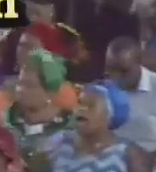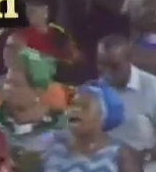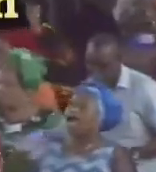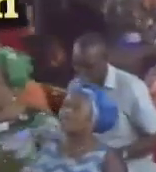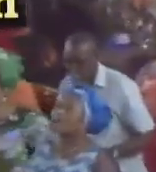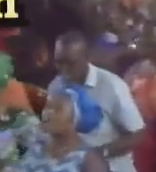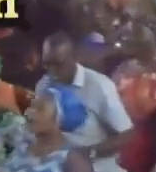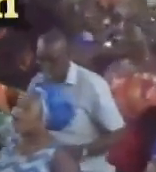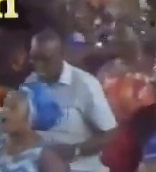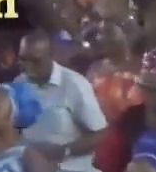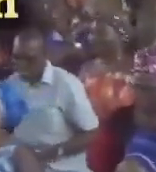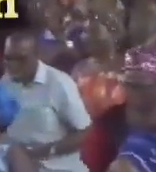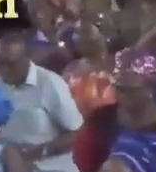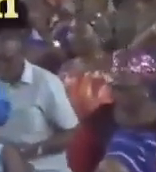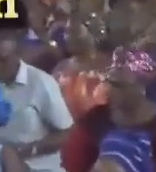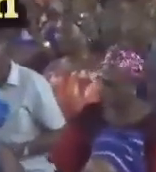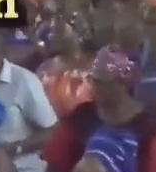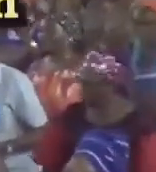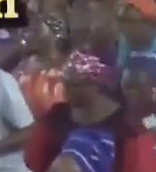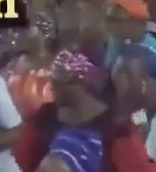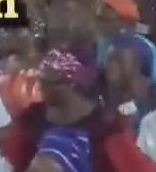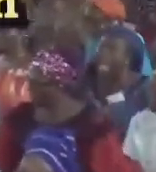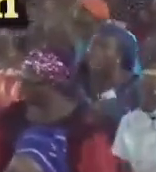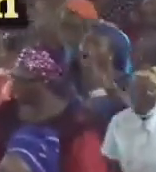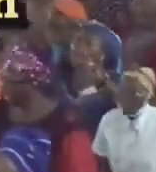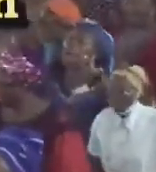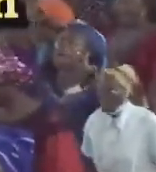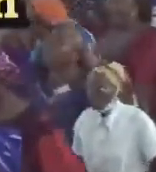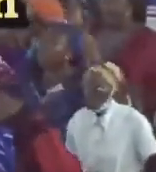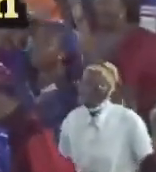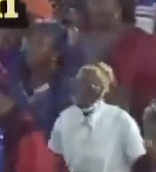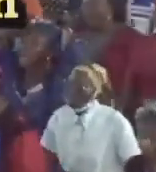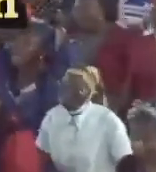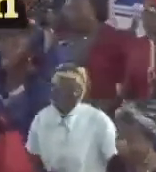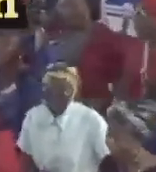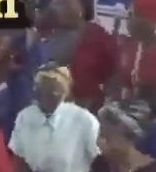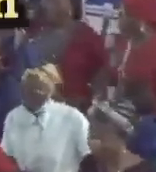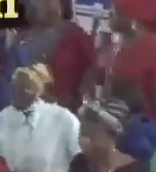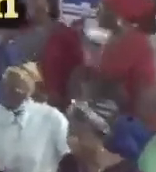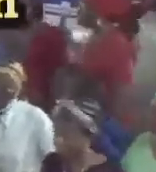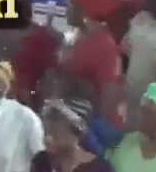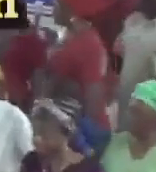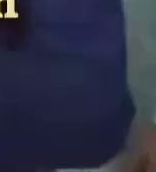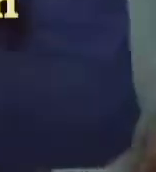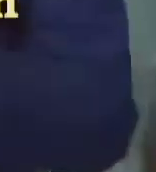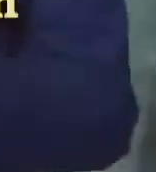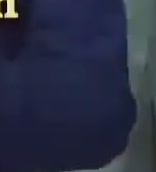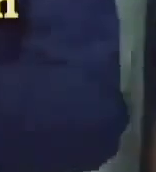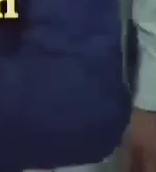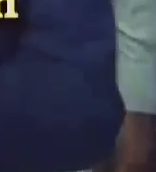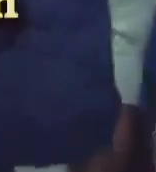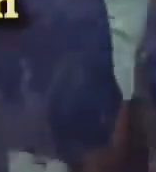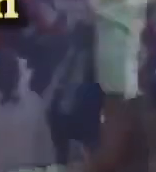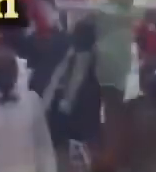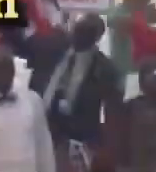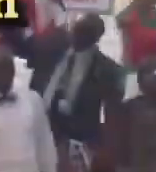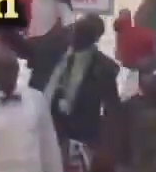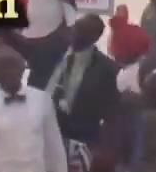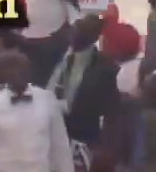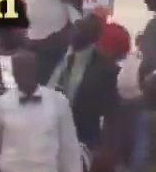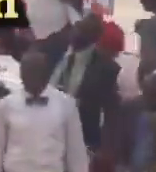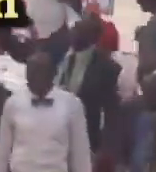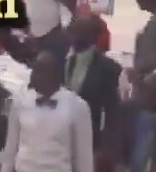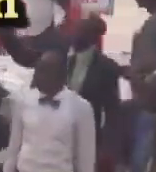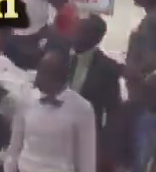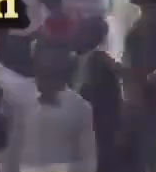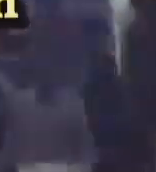Take your dirty hands off me, of my family, of those who are precious to me. Take